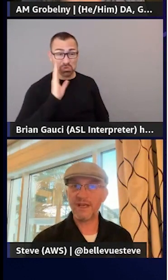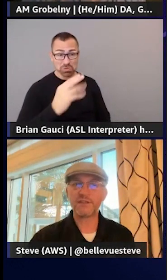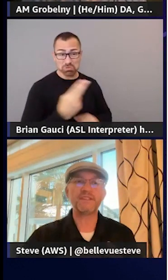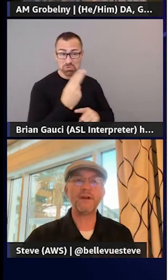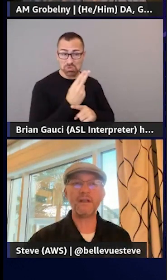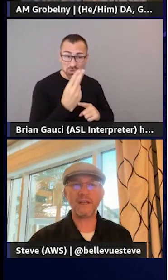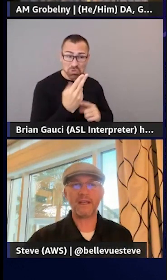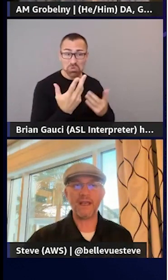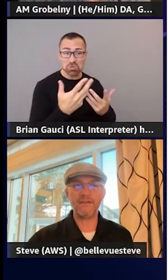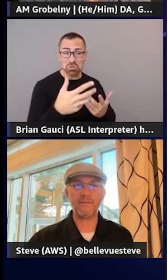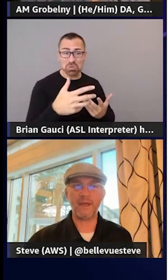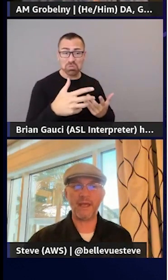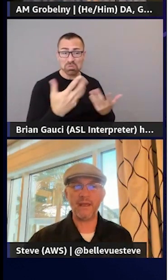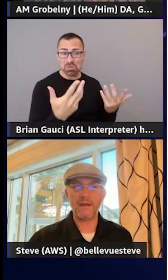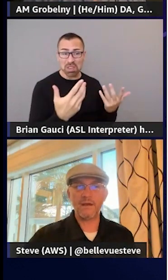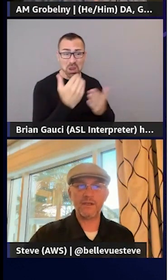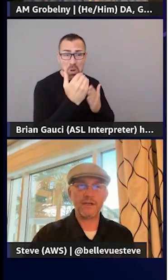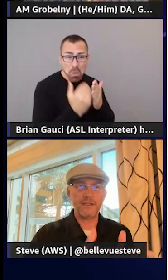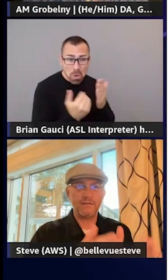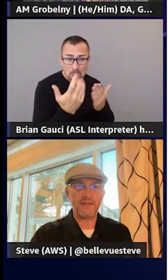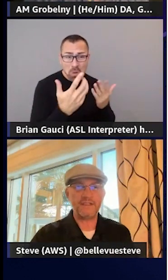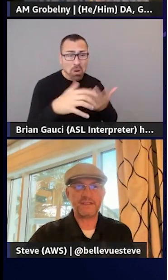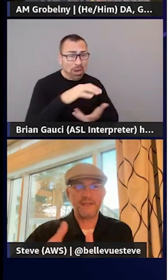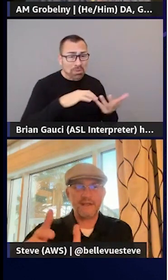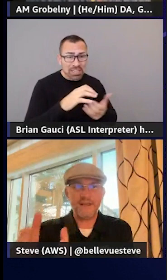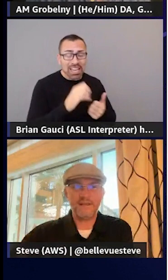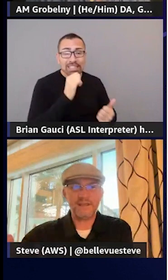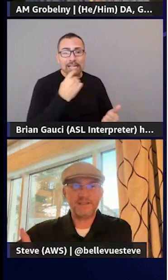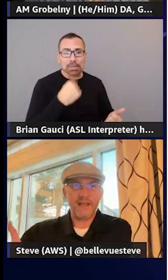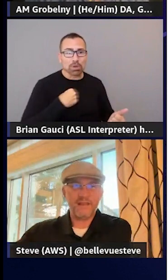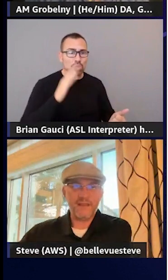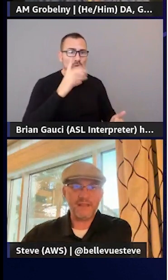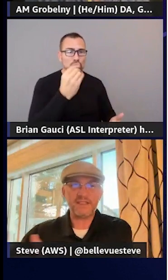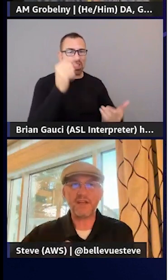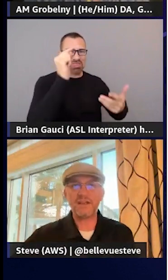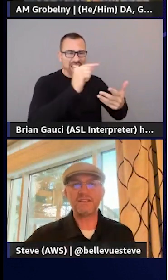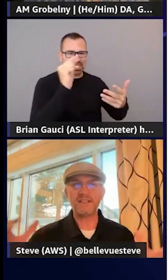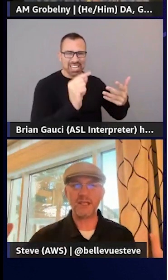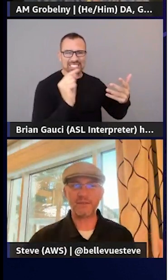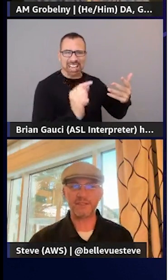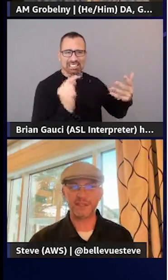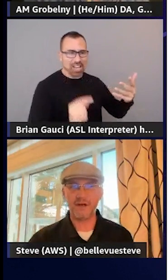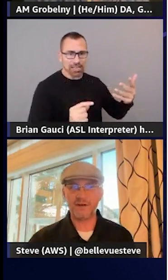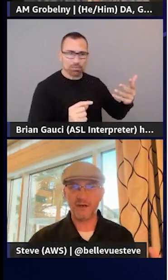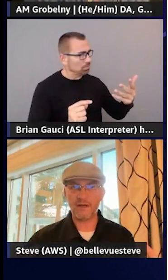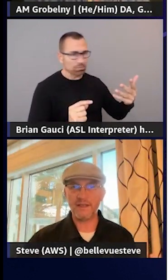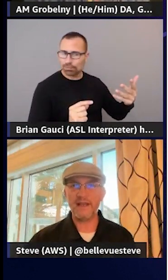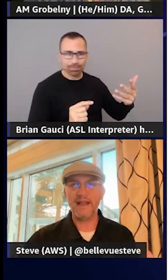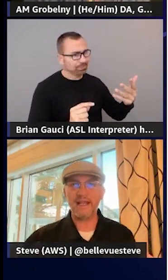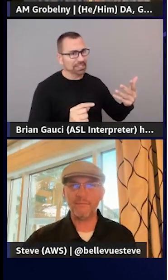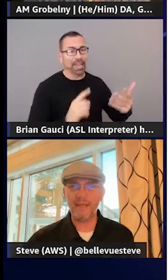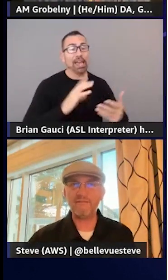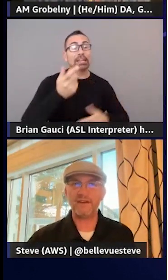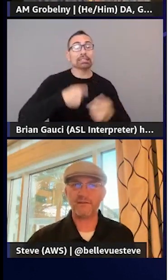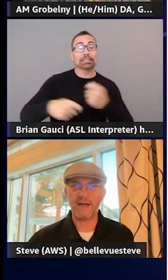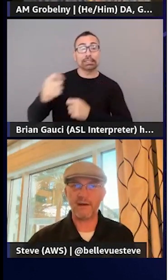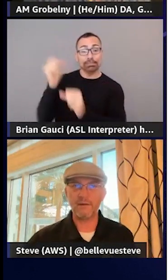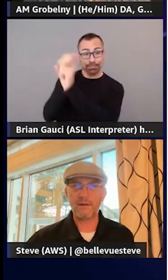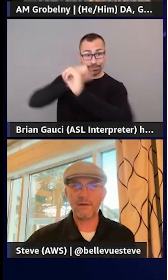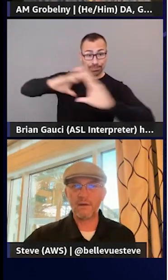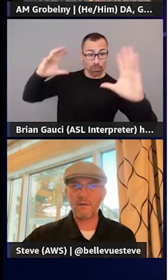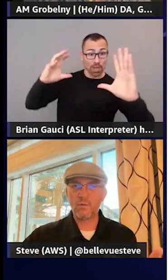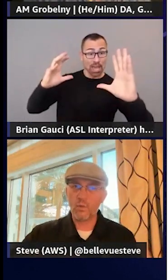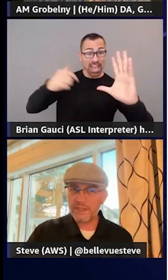not giving me, you're going to do this, then this, then this. It's kind of setting up a scenario and then letting me figure